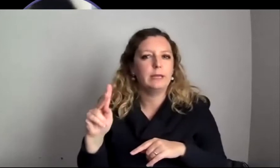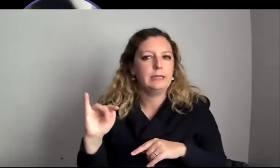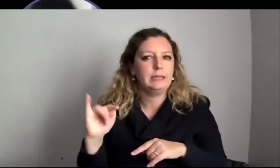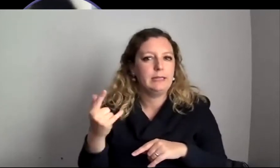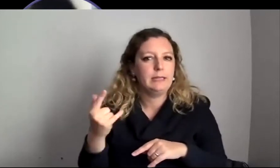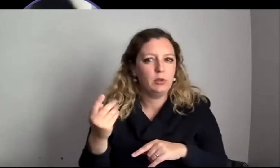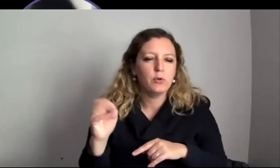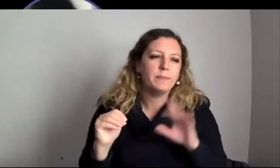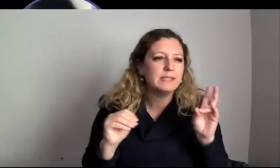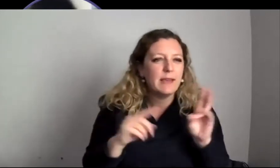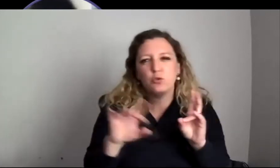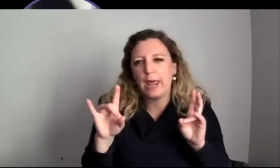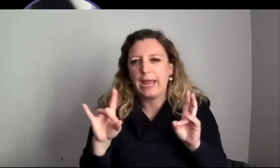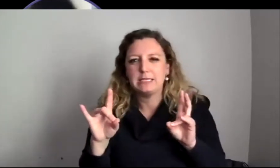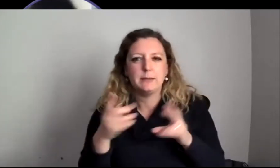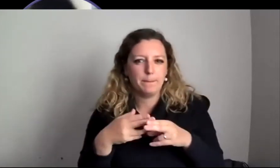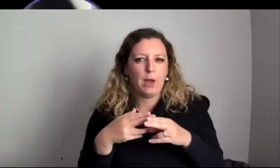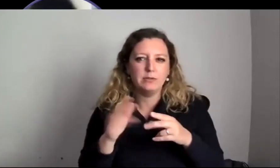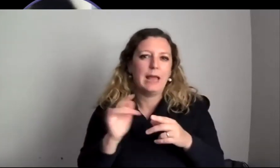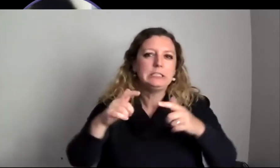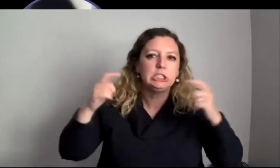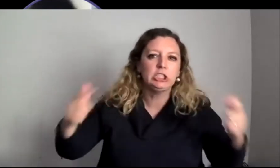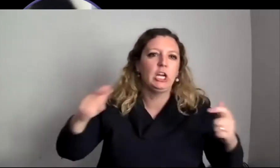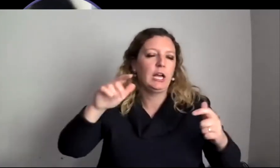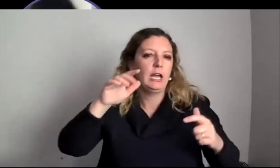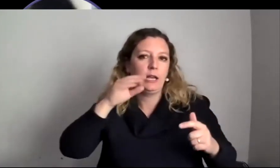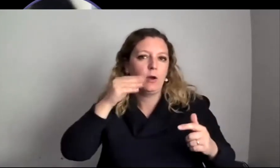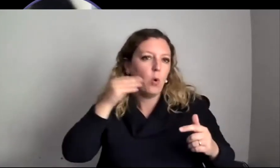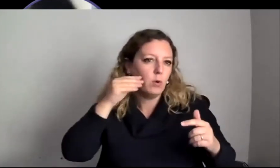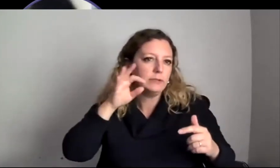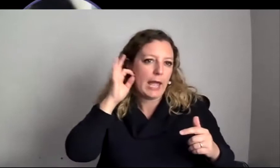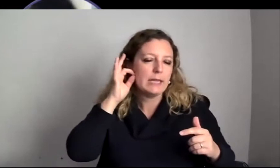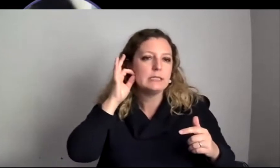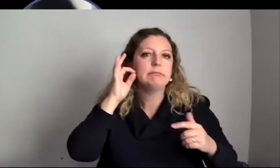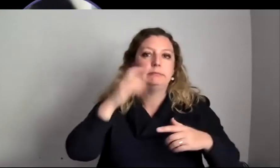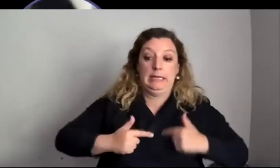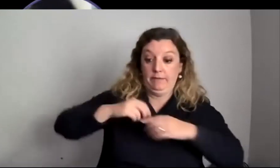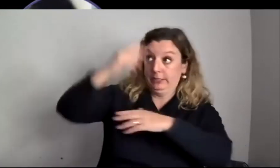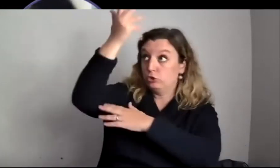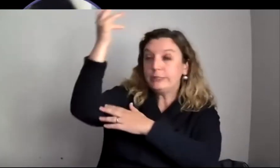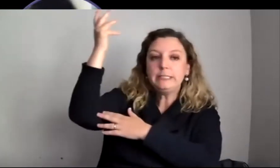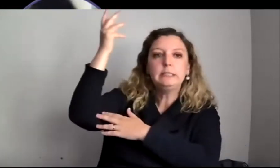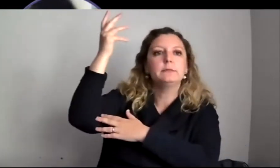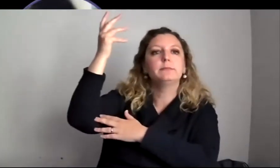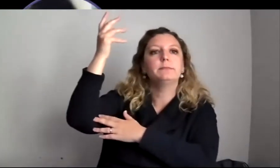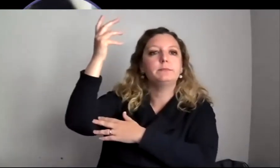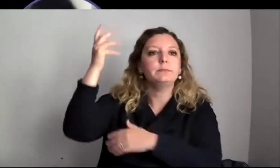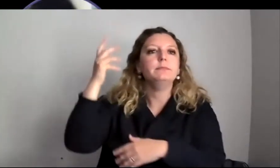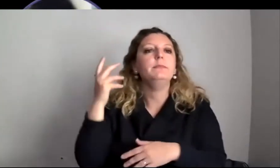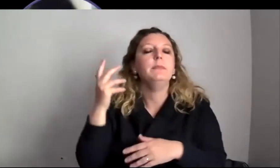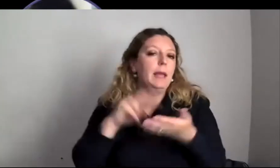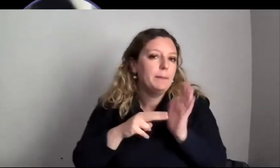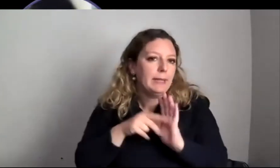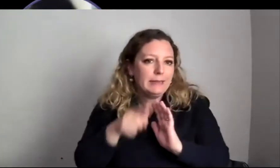like 7 to 8 pounds. They're about the size of a large house cat. They're arboreal, which means they live in the trees. They're obligate frugivores,